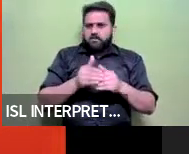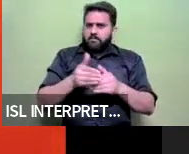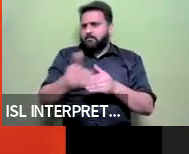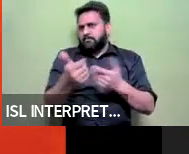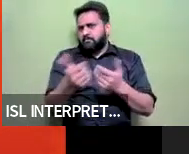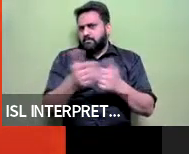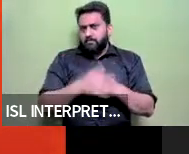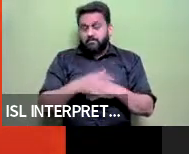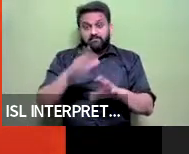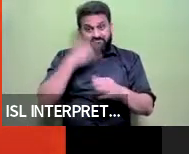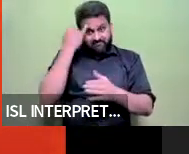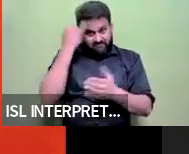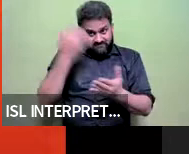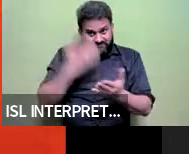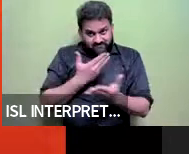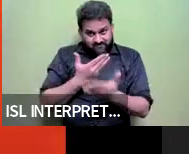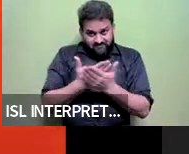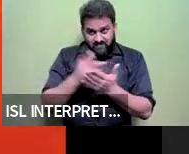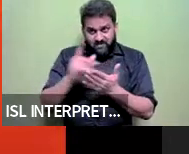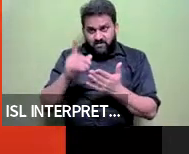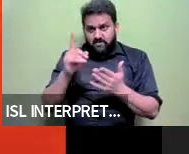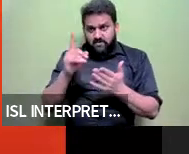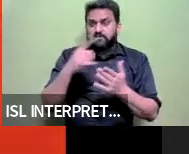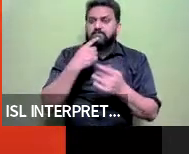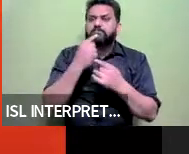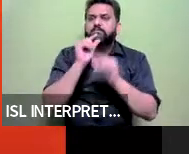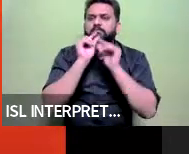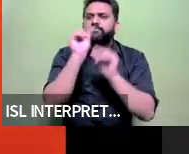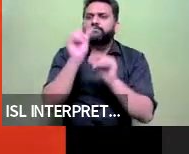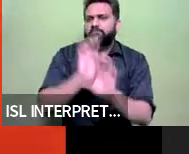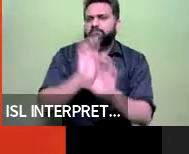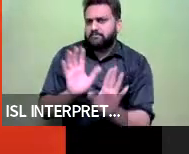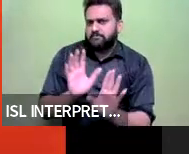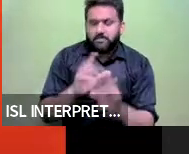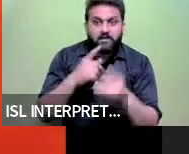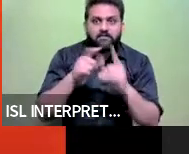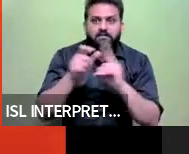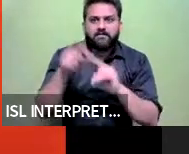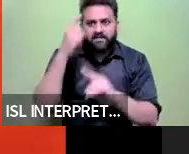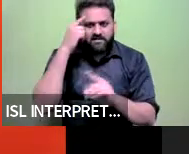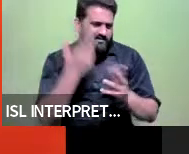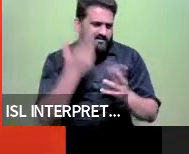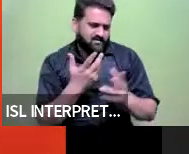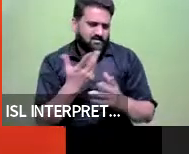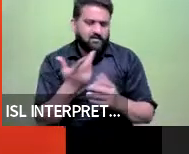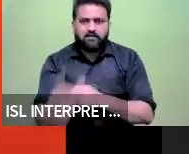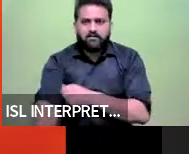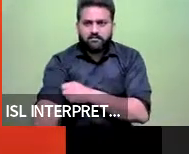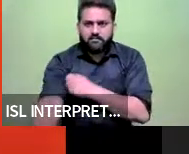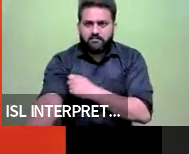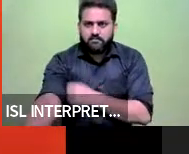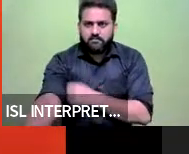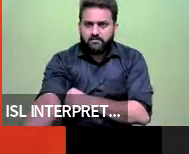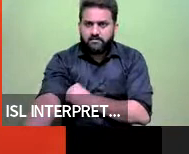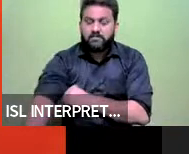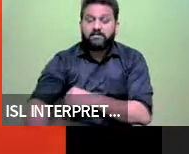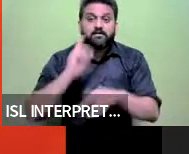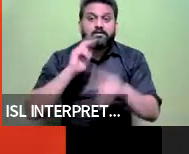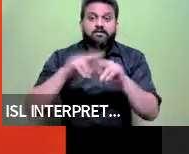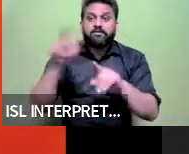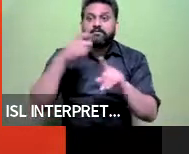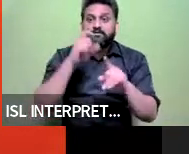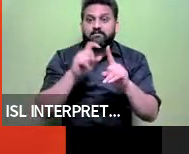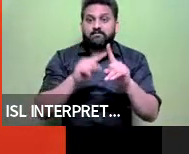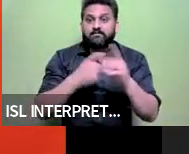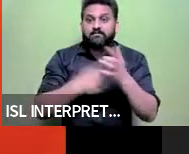Our suggestion is that you don't have to use it, because general tendency would be that if you tell the tribunal